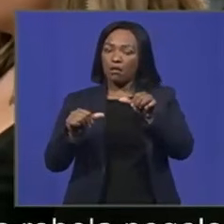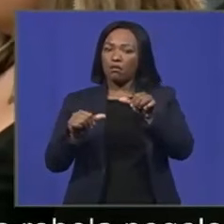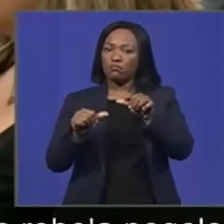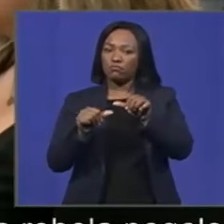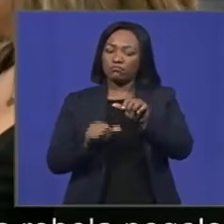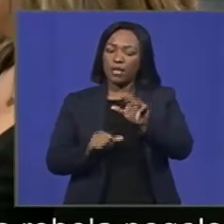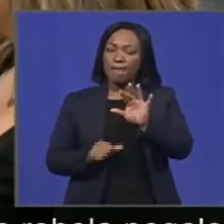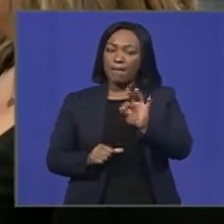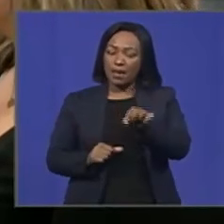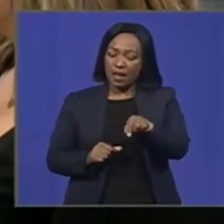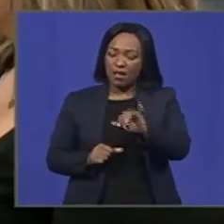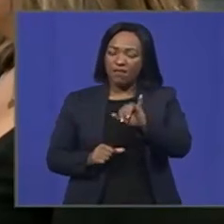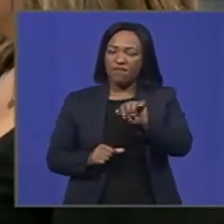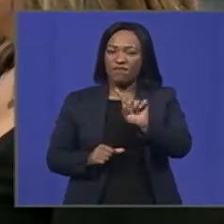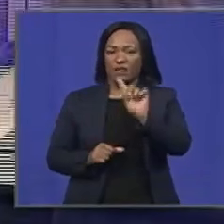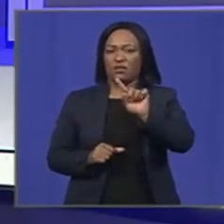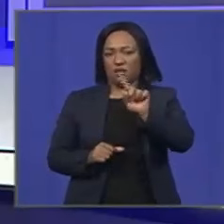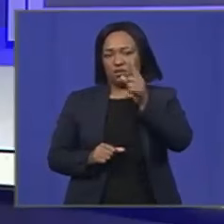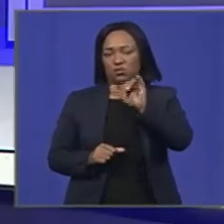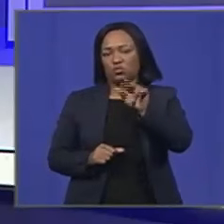Seetebosigo a rogwa.